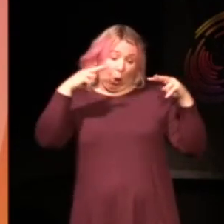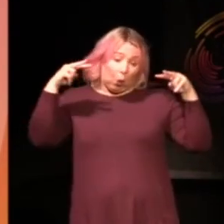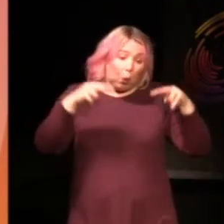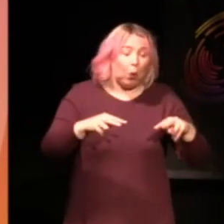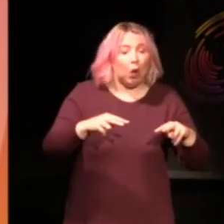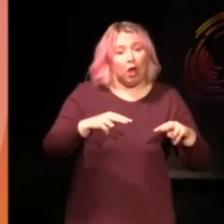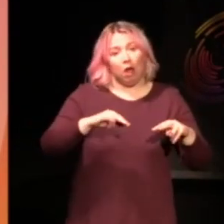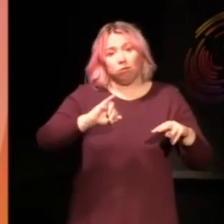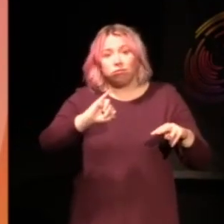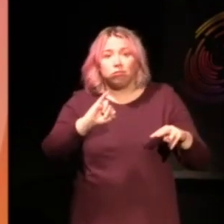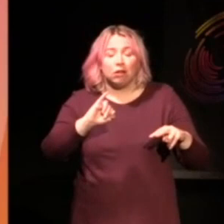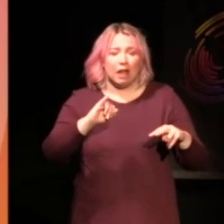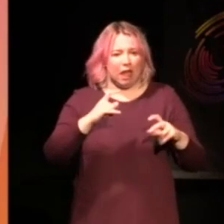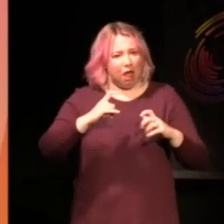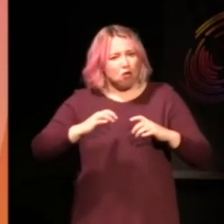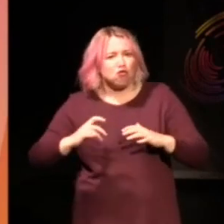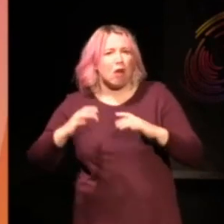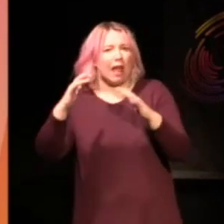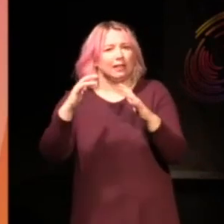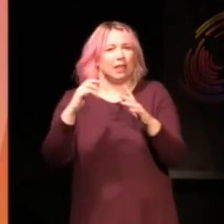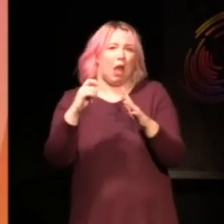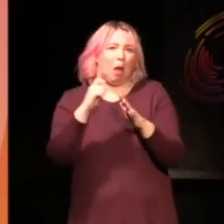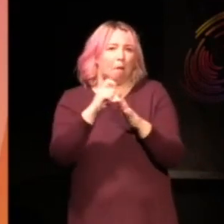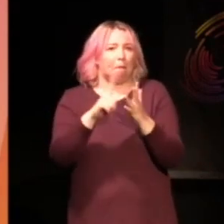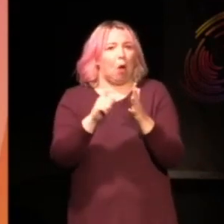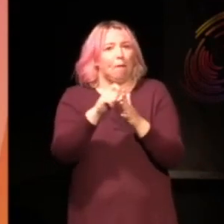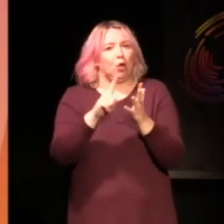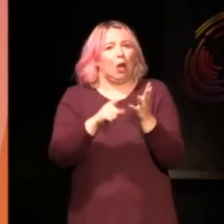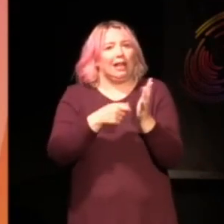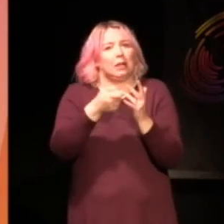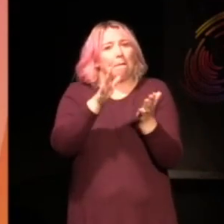in populism, populism is not only